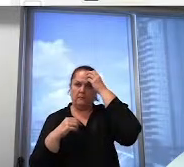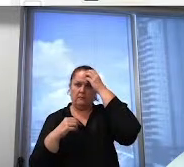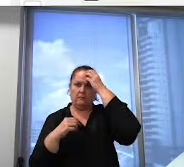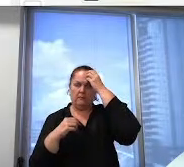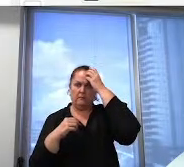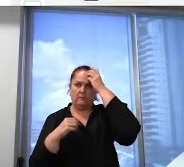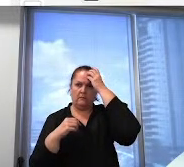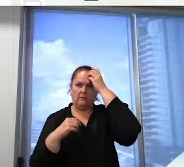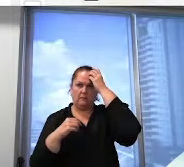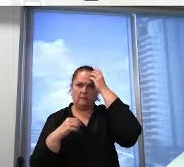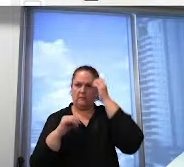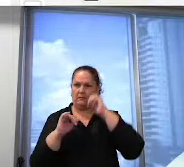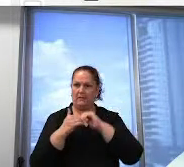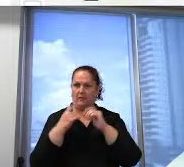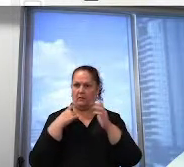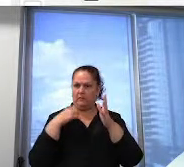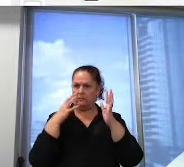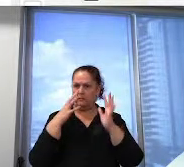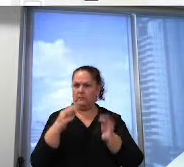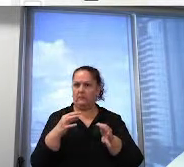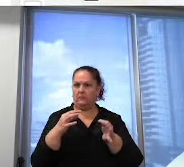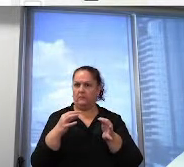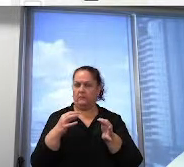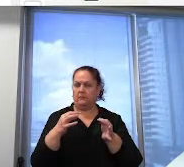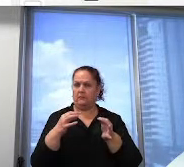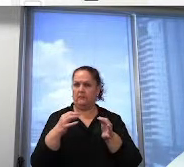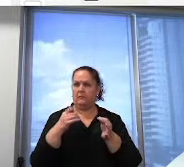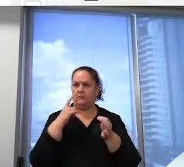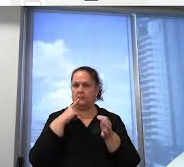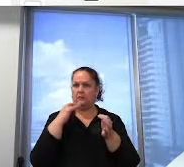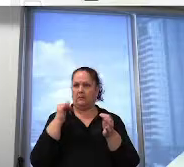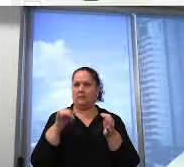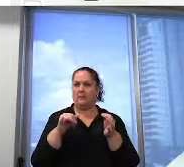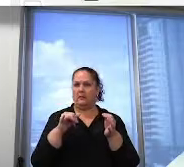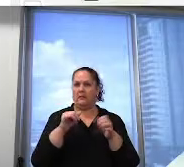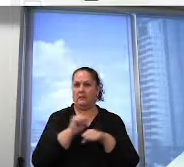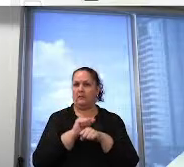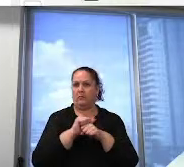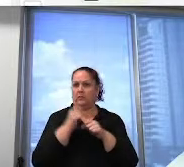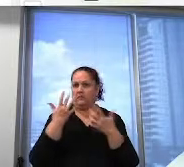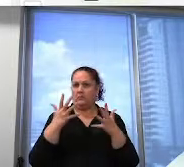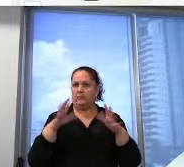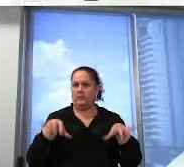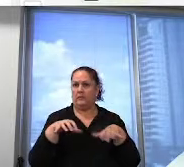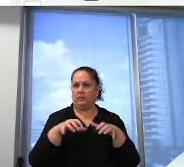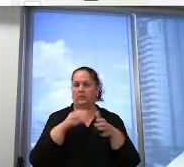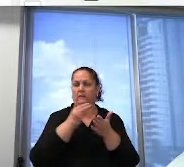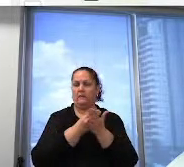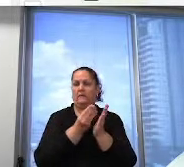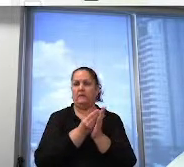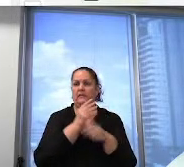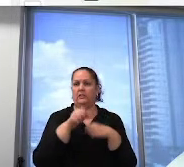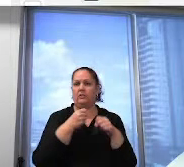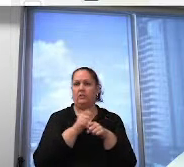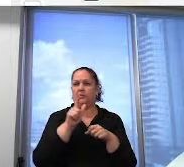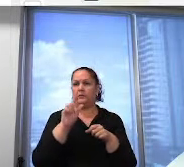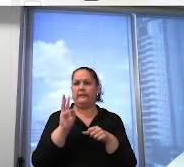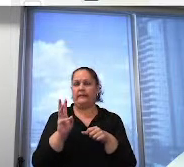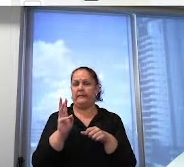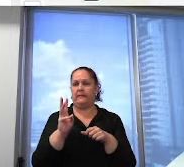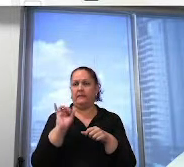estimates? Or how are those determined? Because that work presumably is getting done fiscal